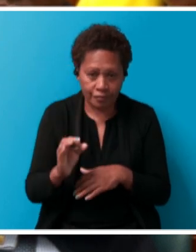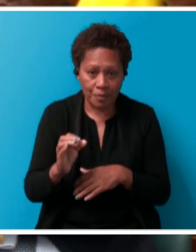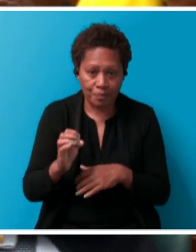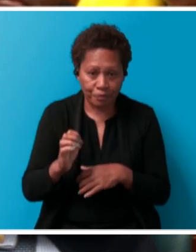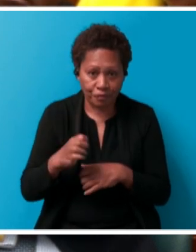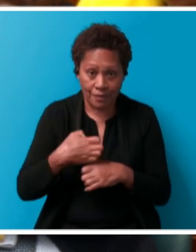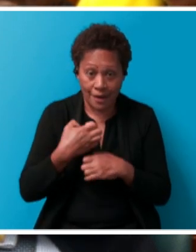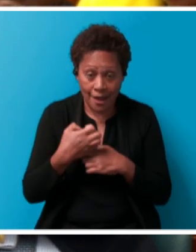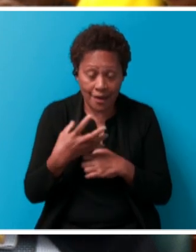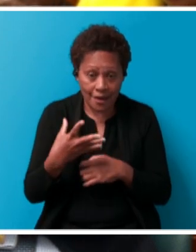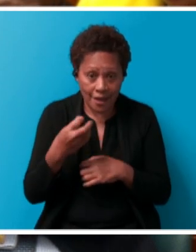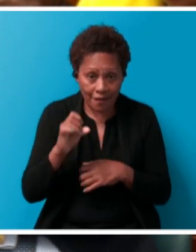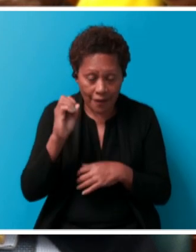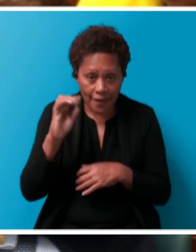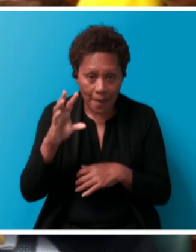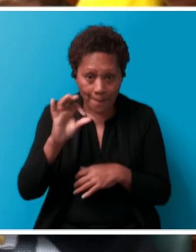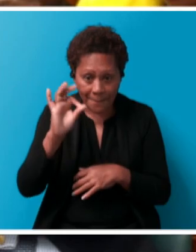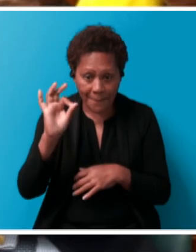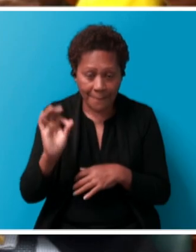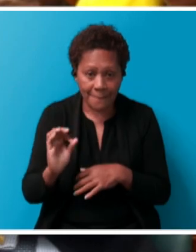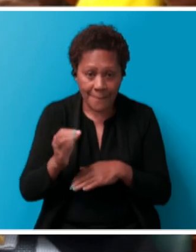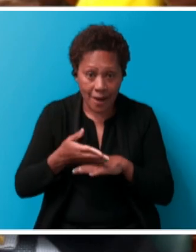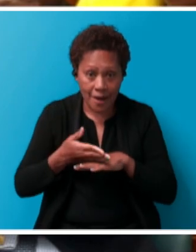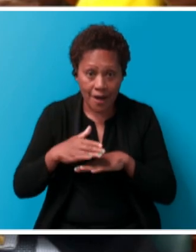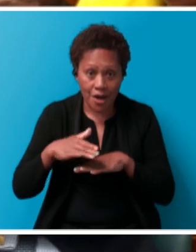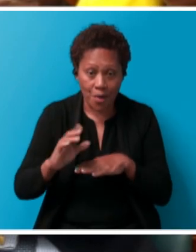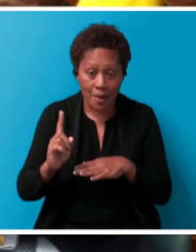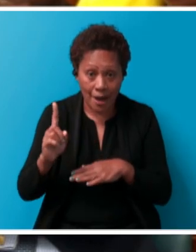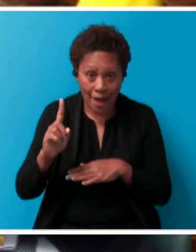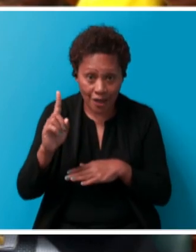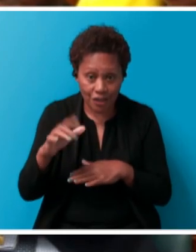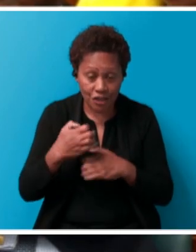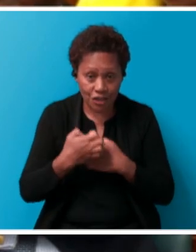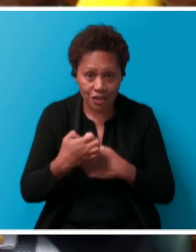while 20% is to be from renewable energy electricity generation.